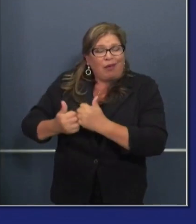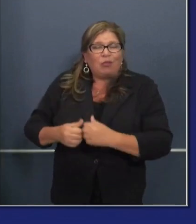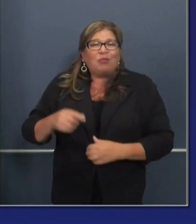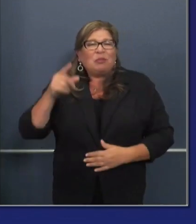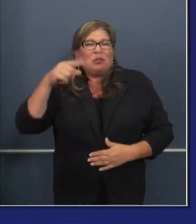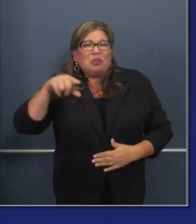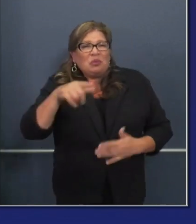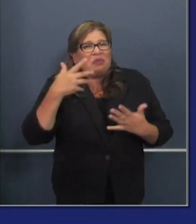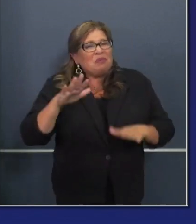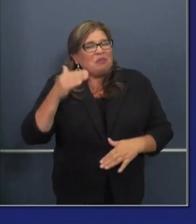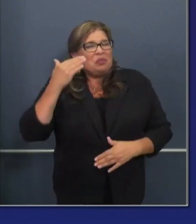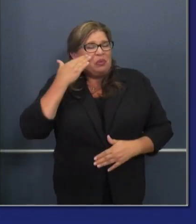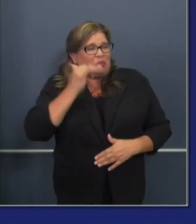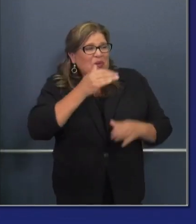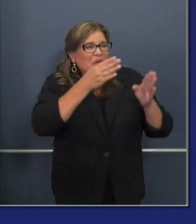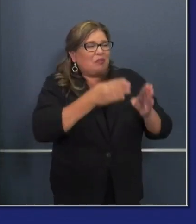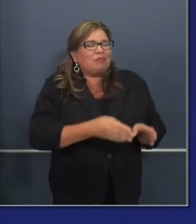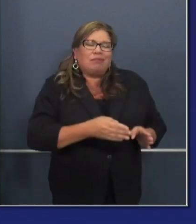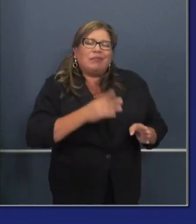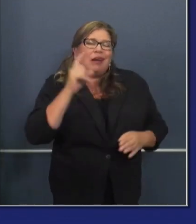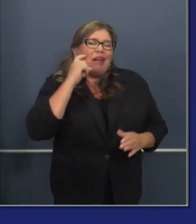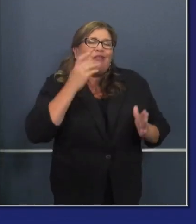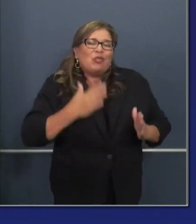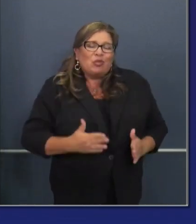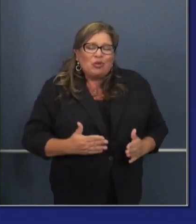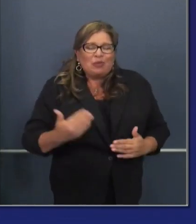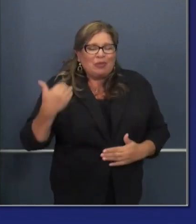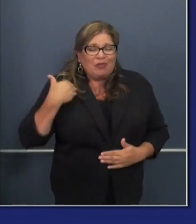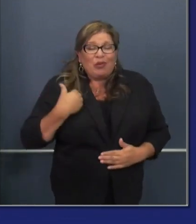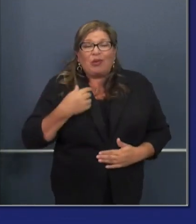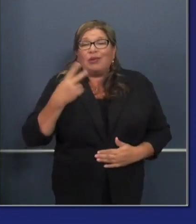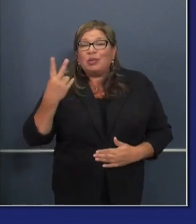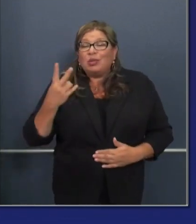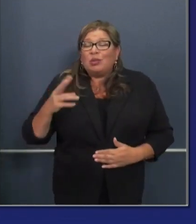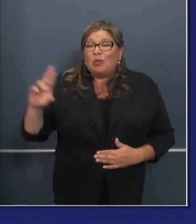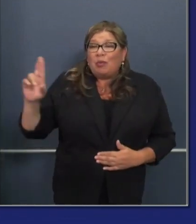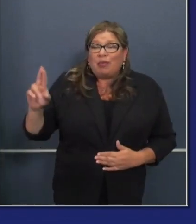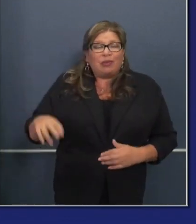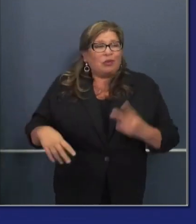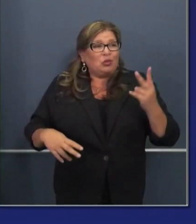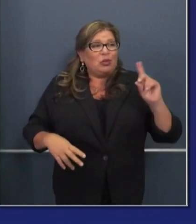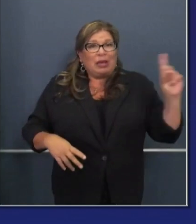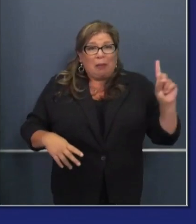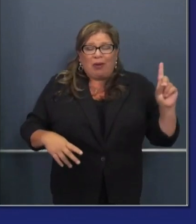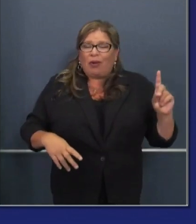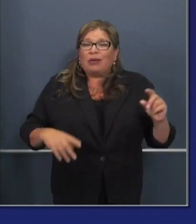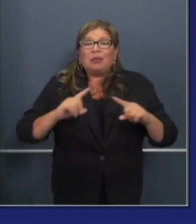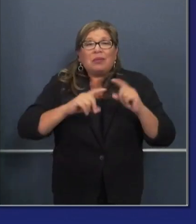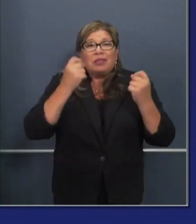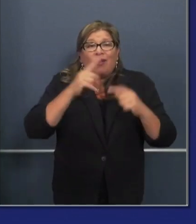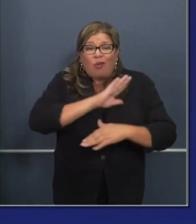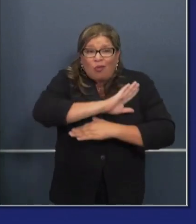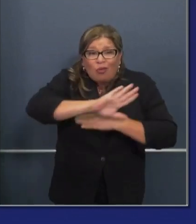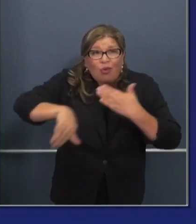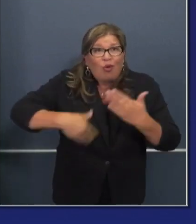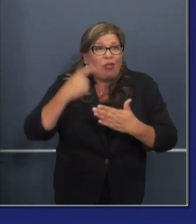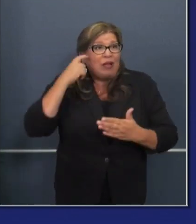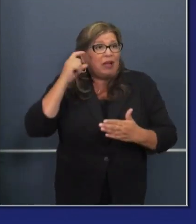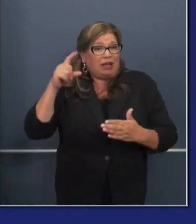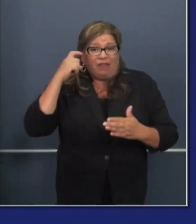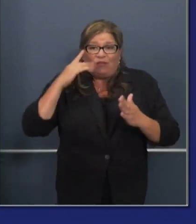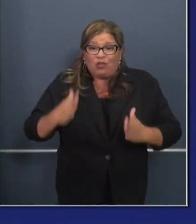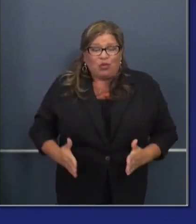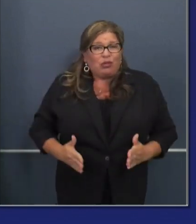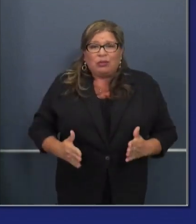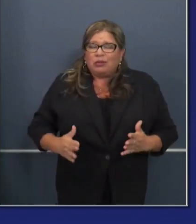them professionally. 2 Republicans, 2 Democrats, and all concerned about where